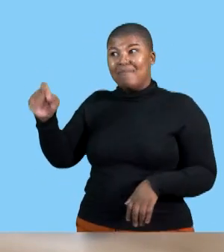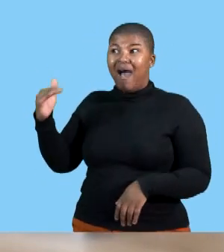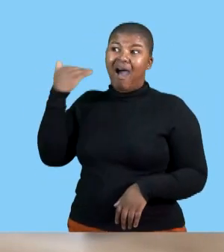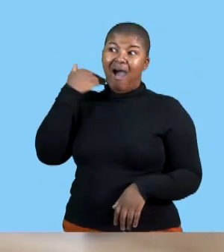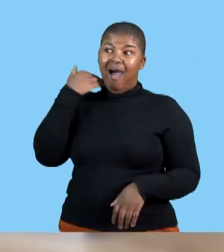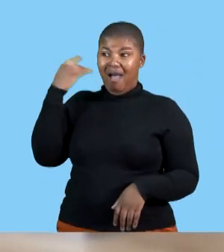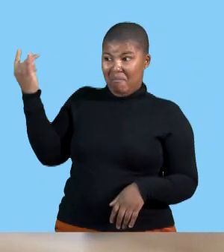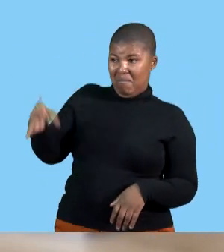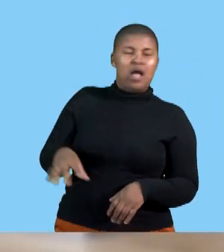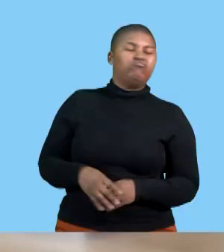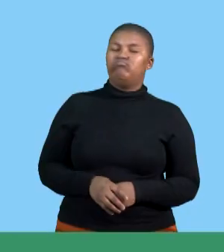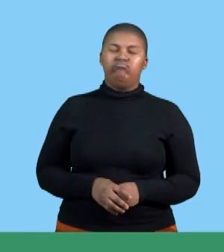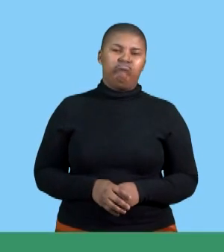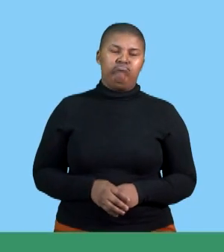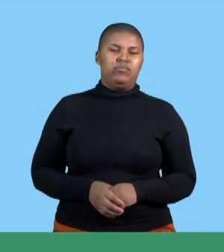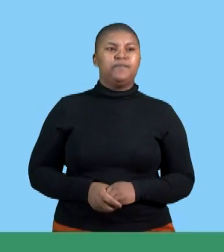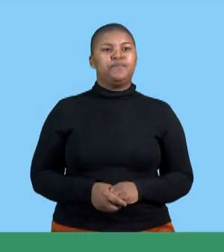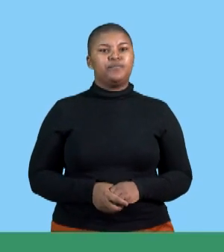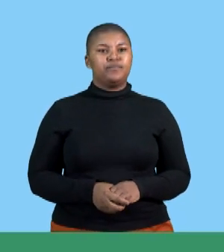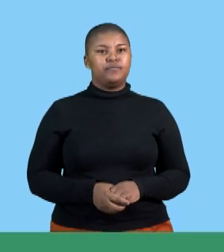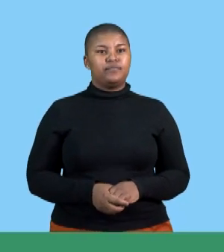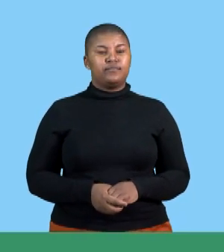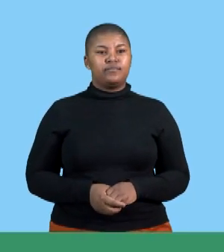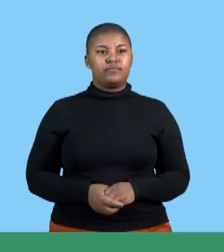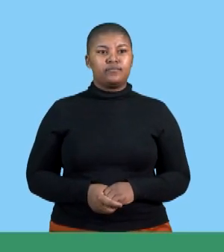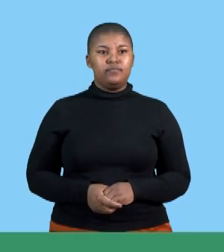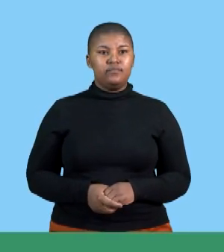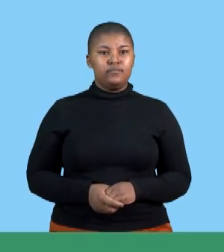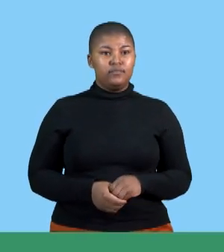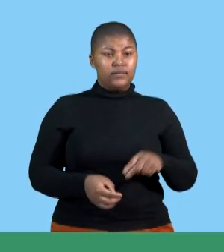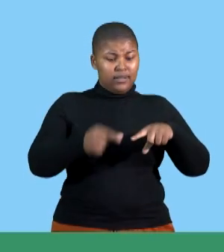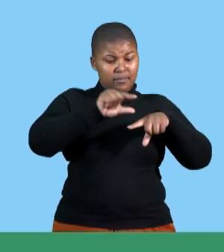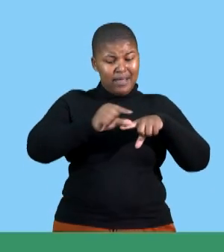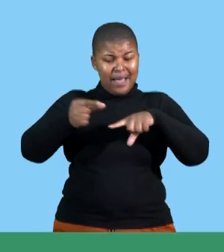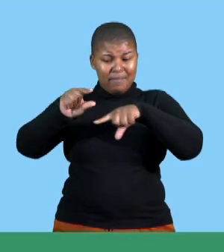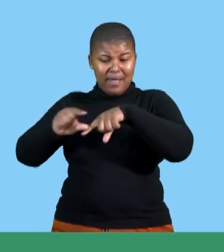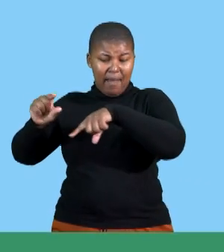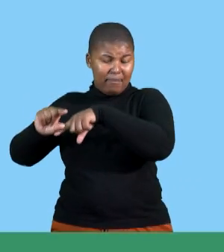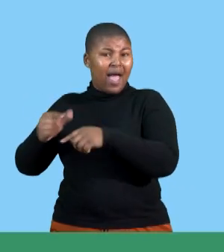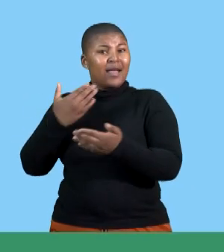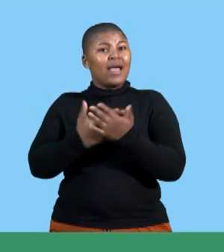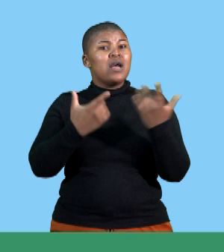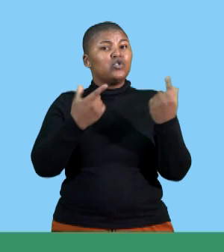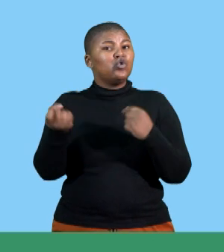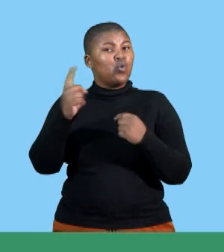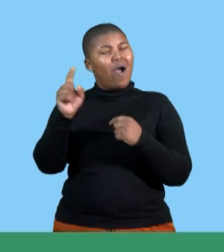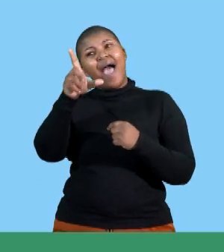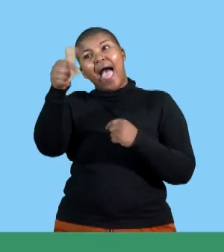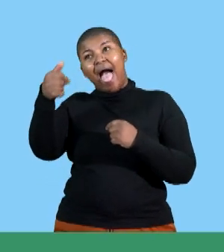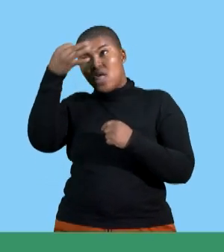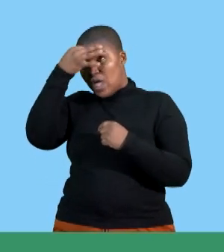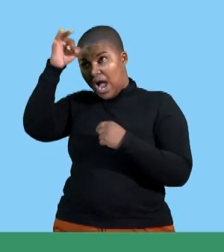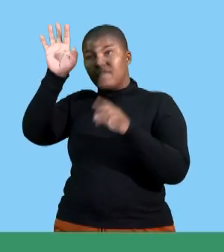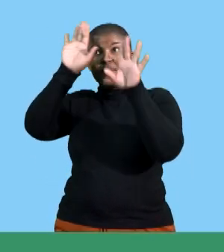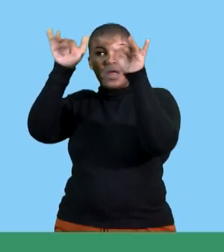products. Profits may be used to finance other state departments. So the profits that are